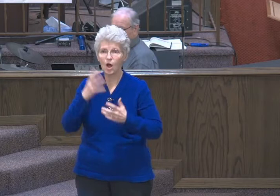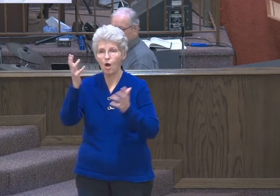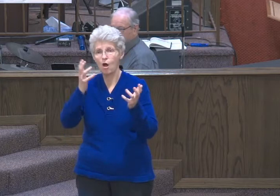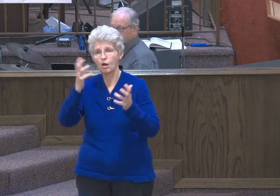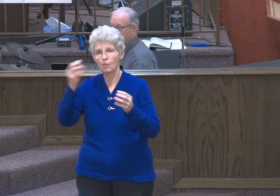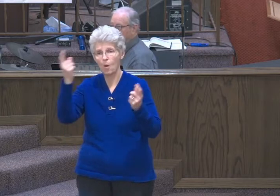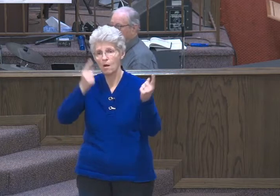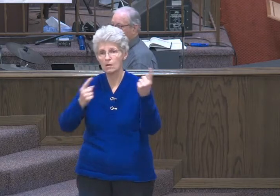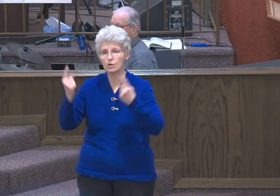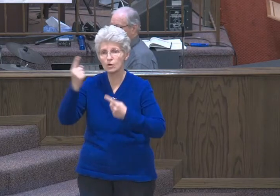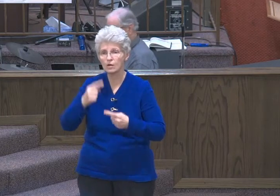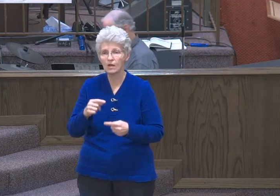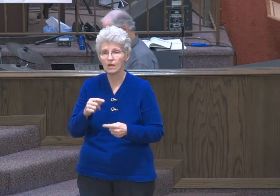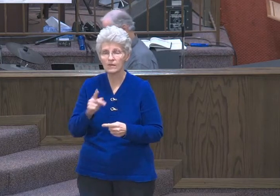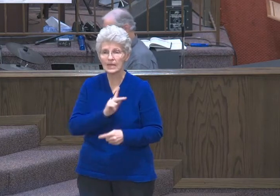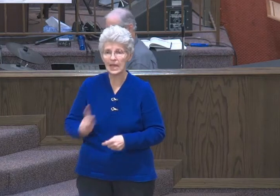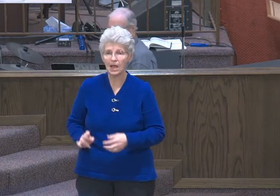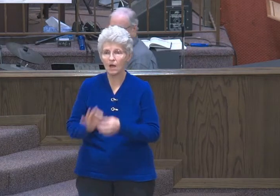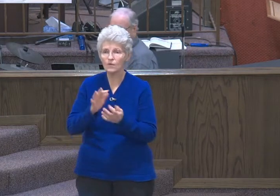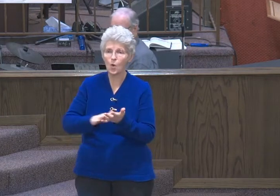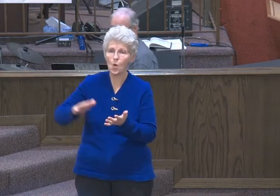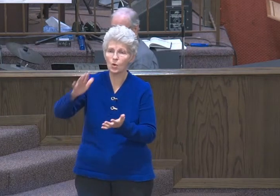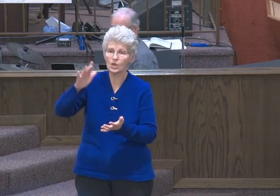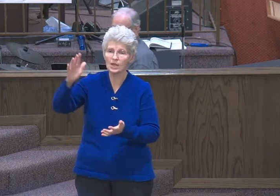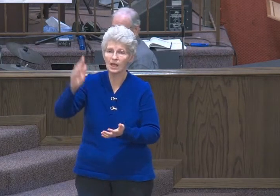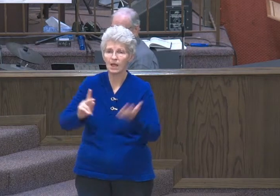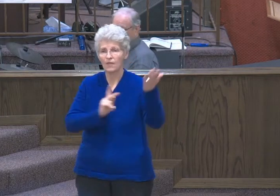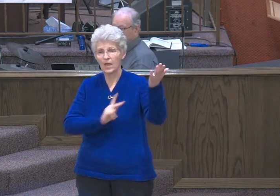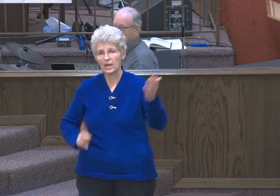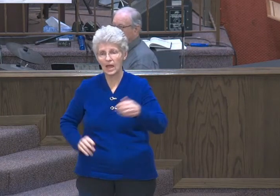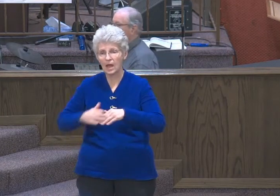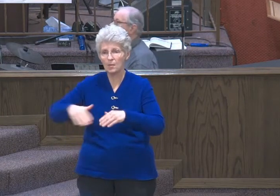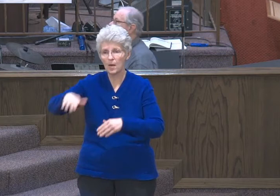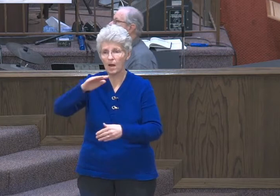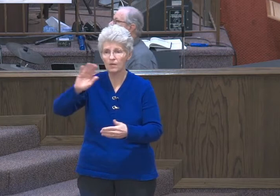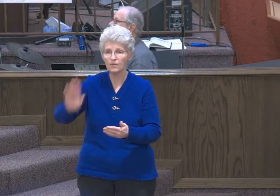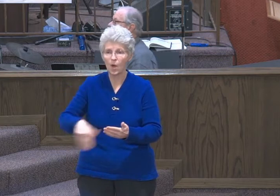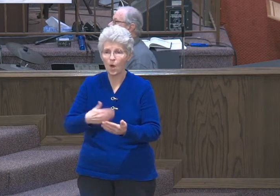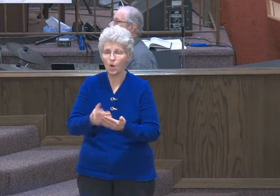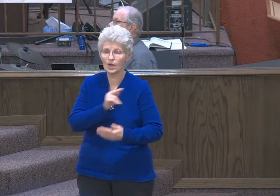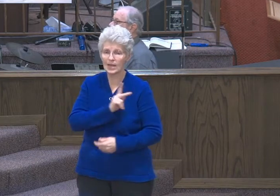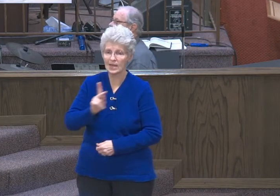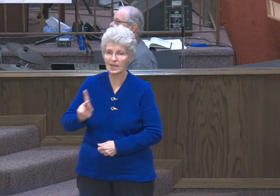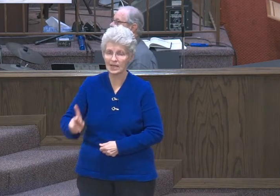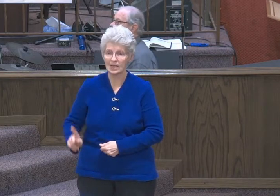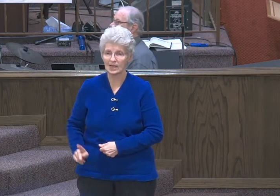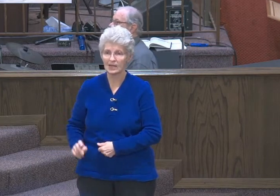in awe and wonder, the King of glory, the King above all